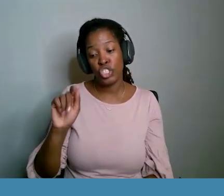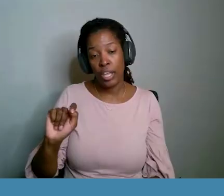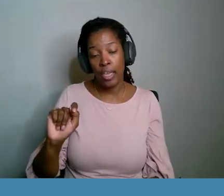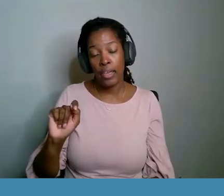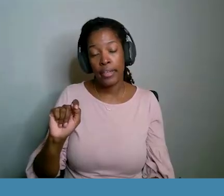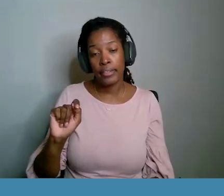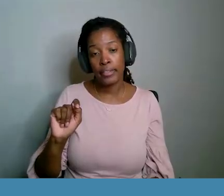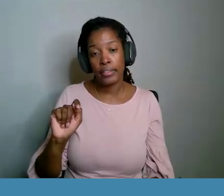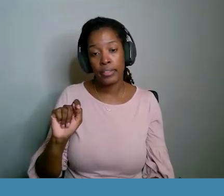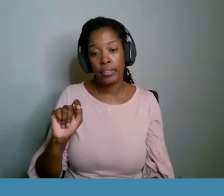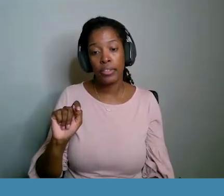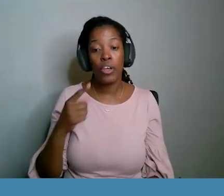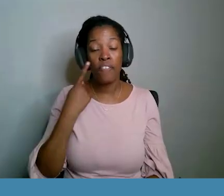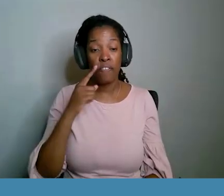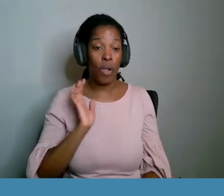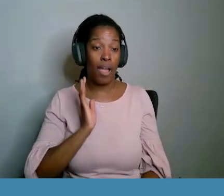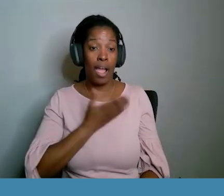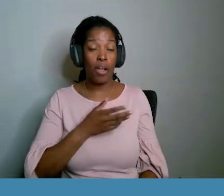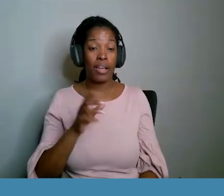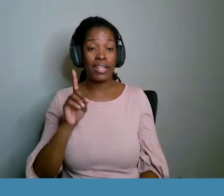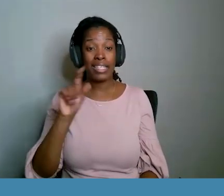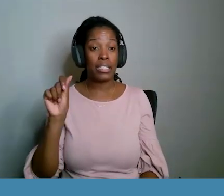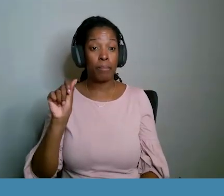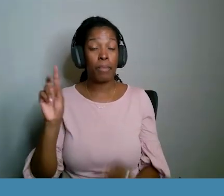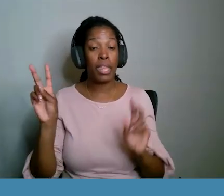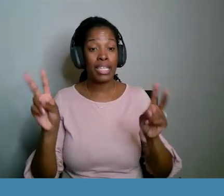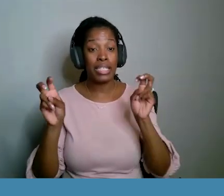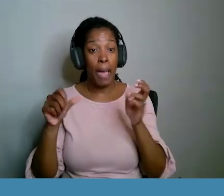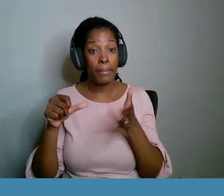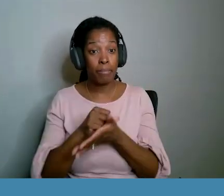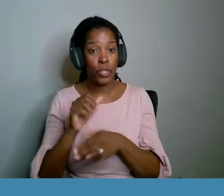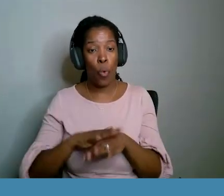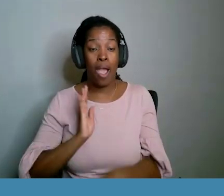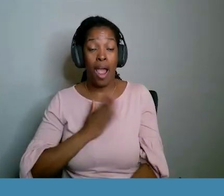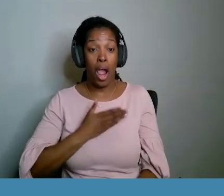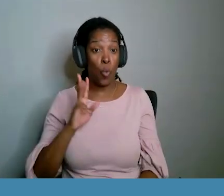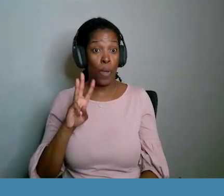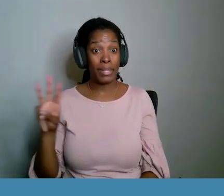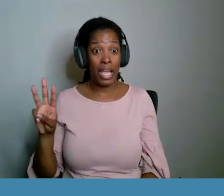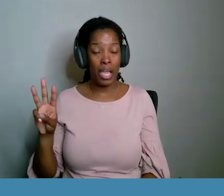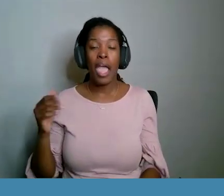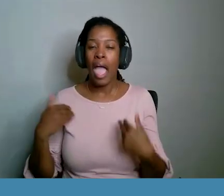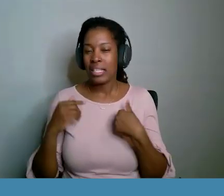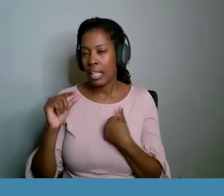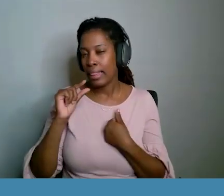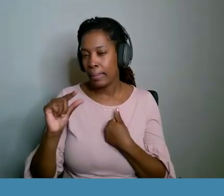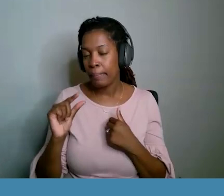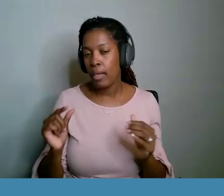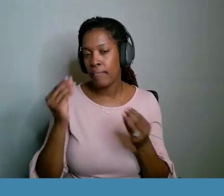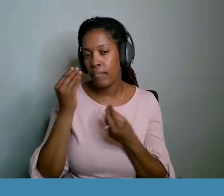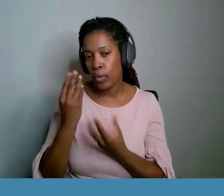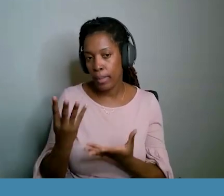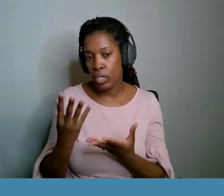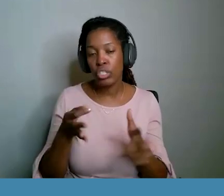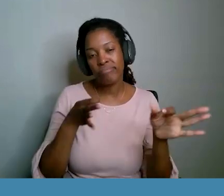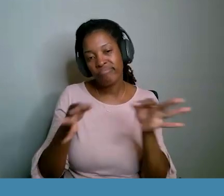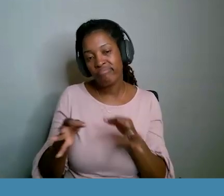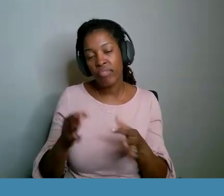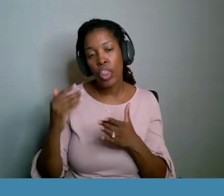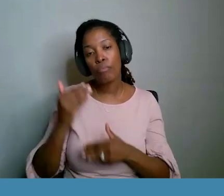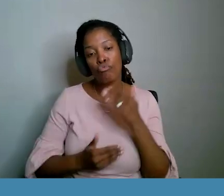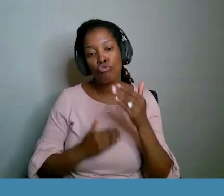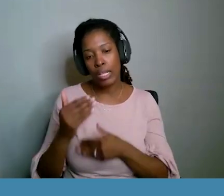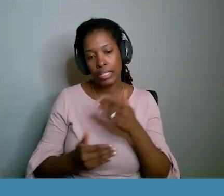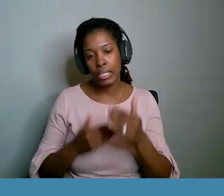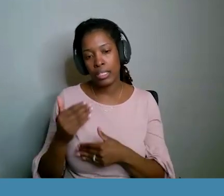that, for our disability topics page on our website also has a little bit of information that goes through a little bit about the process too.